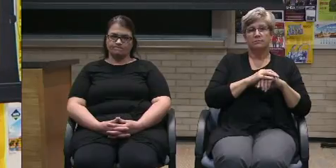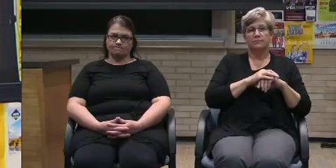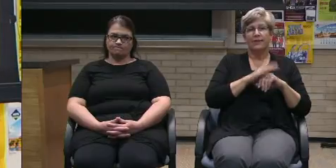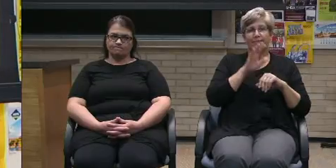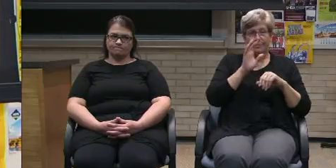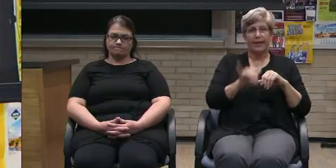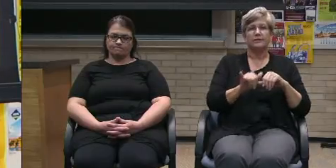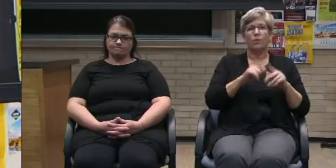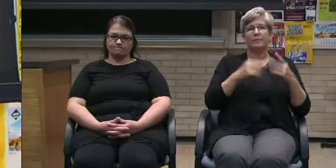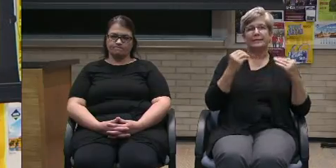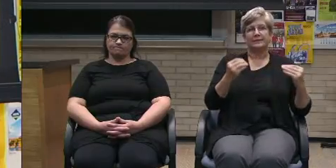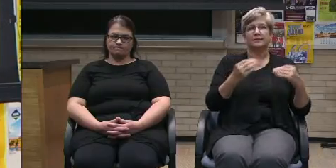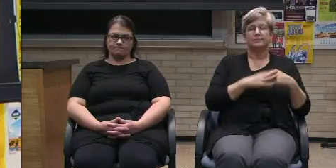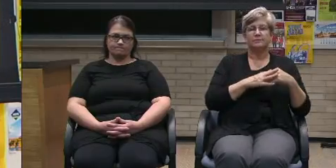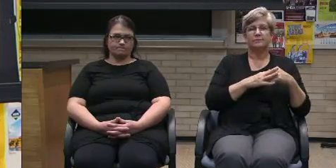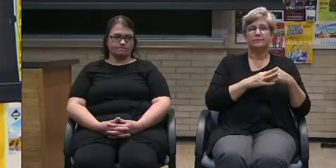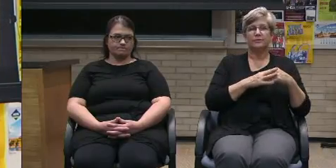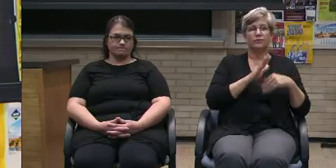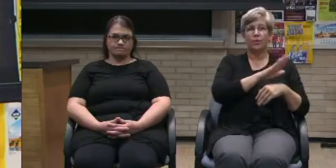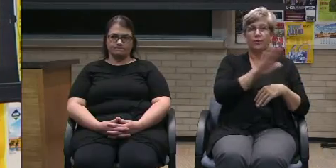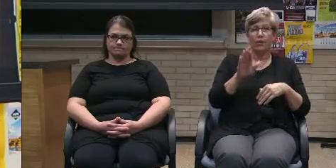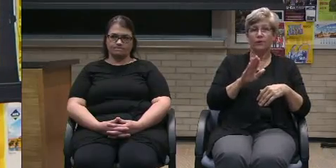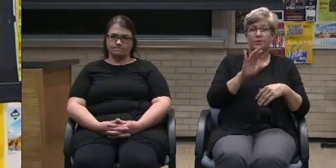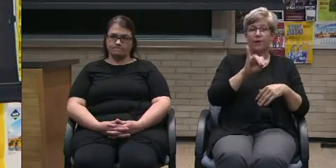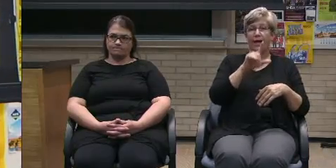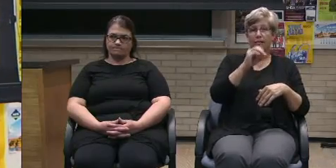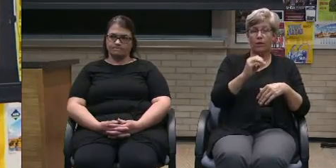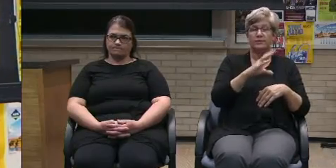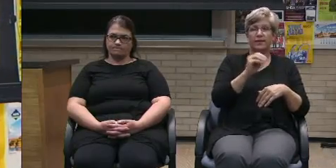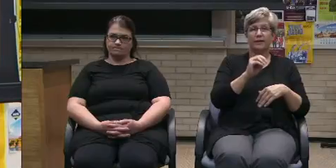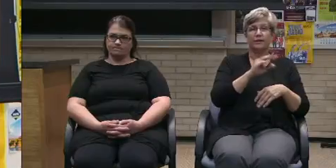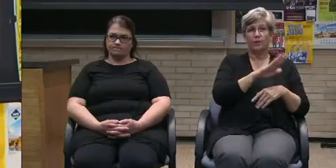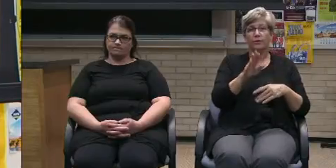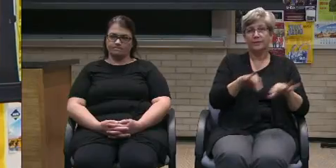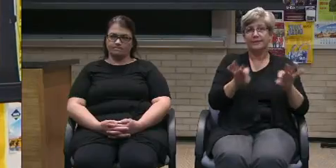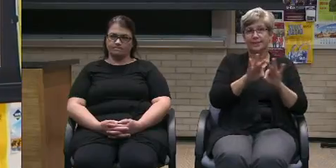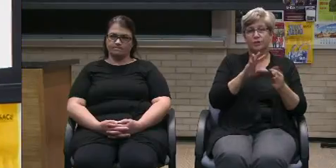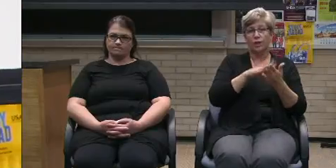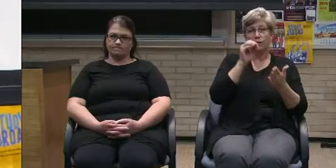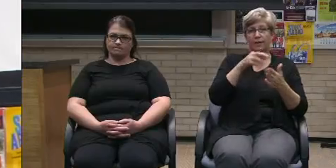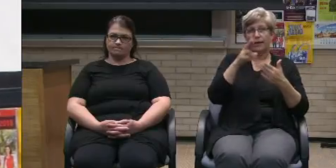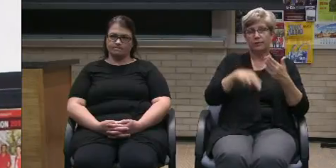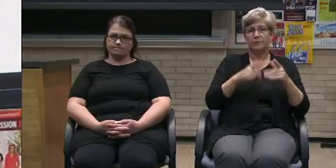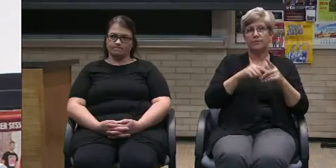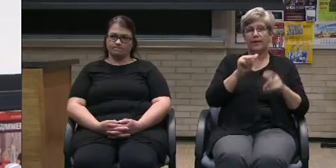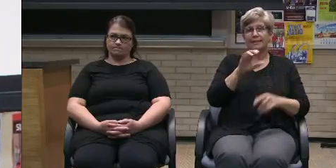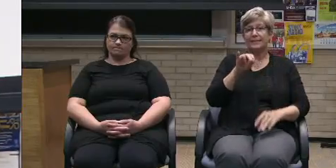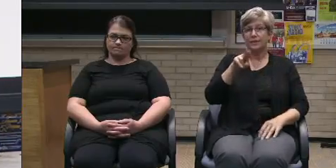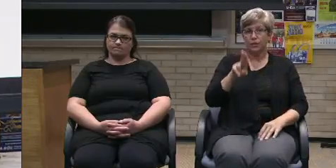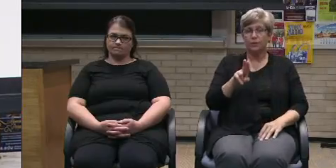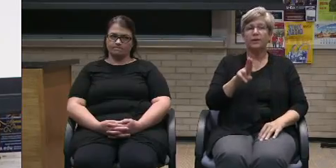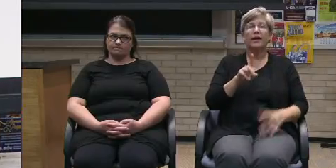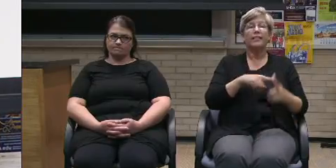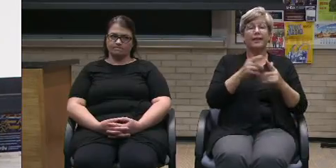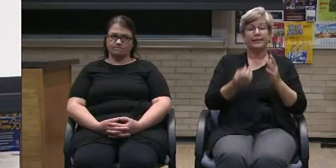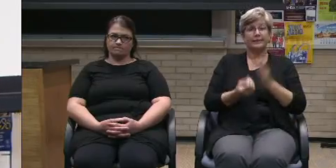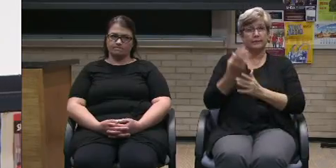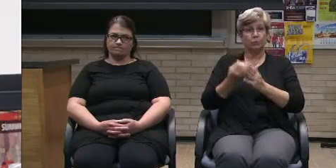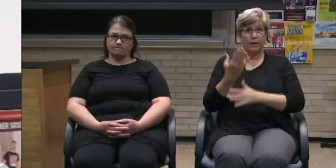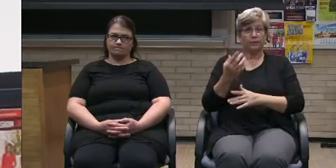That is what we sell. Well, those are the ILOs, and those are the essential learning outcomes of AAC&U. And then in the spring, when they came back